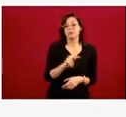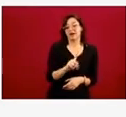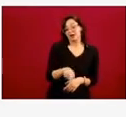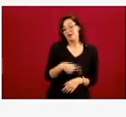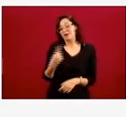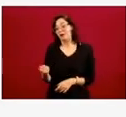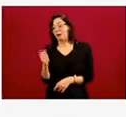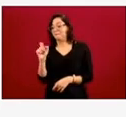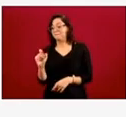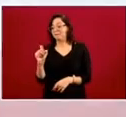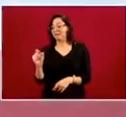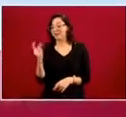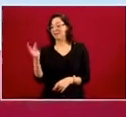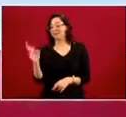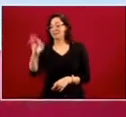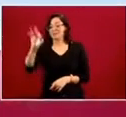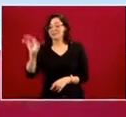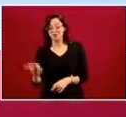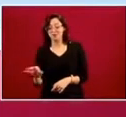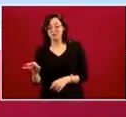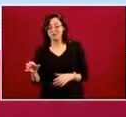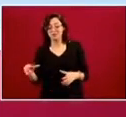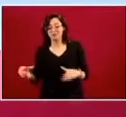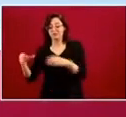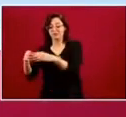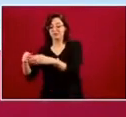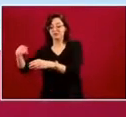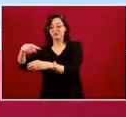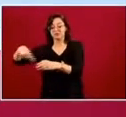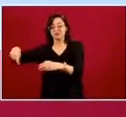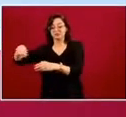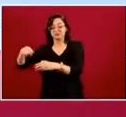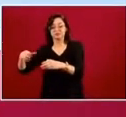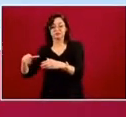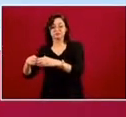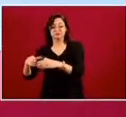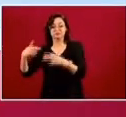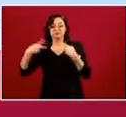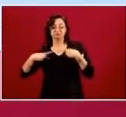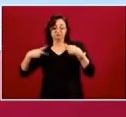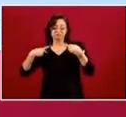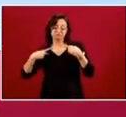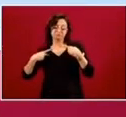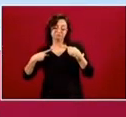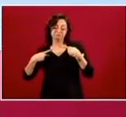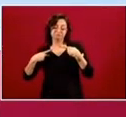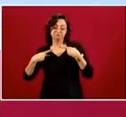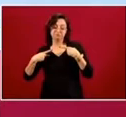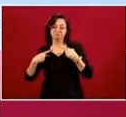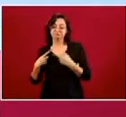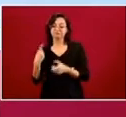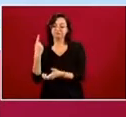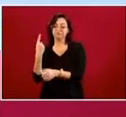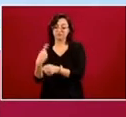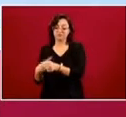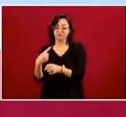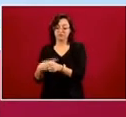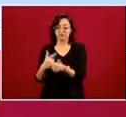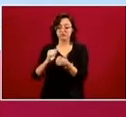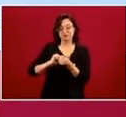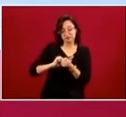to seek more urgent medical attention. But these 22% that we are seeing here that have